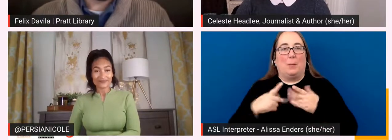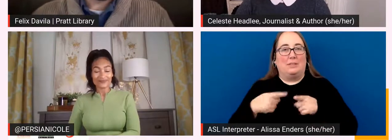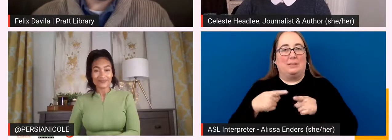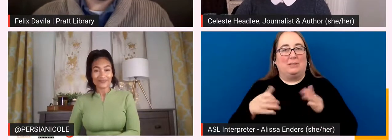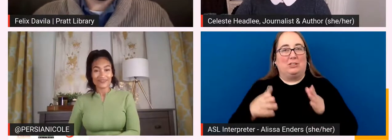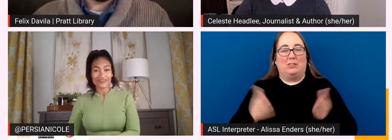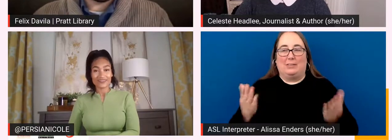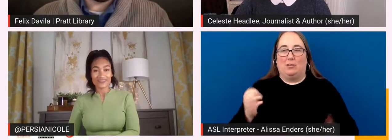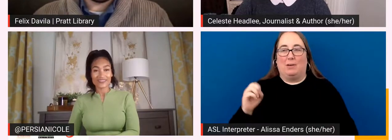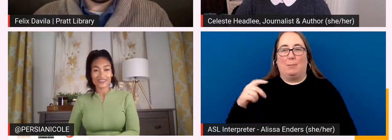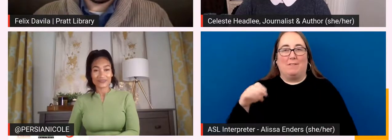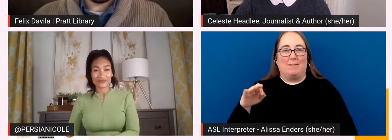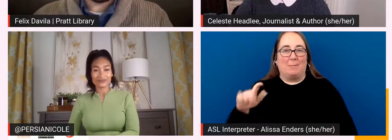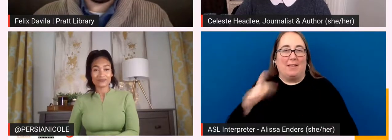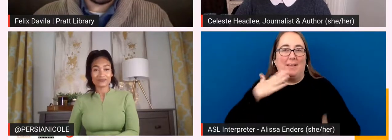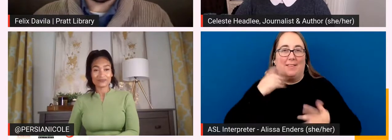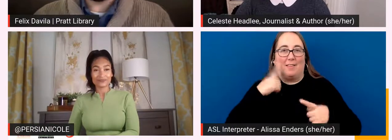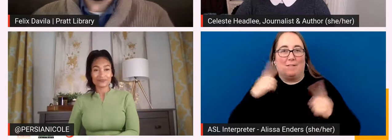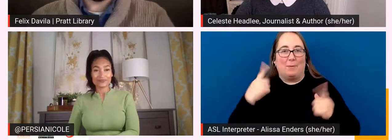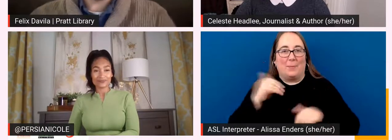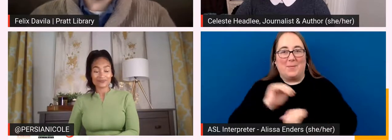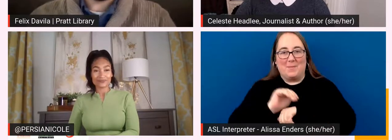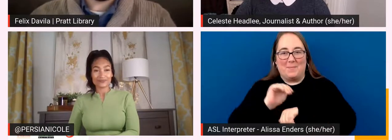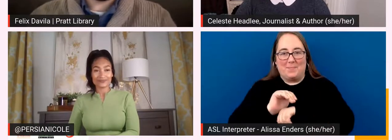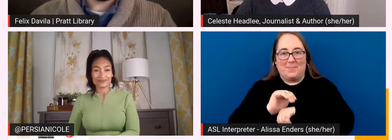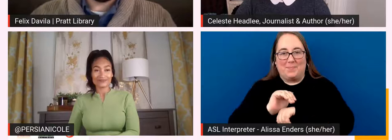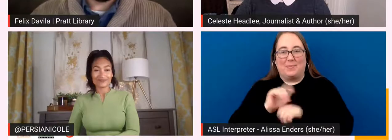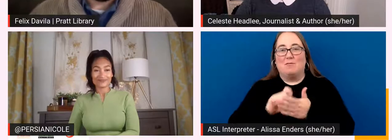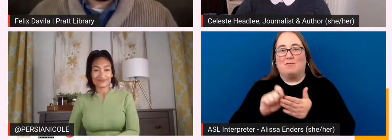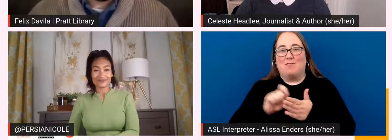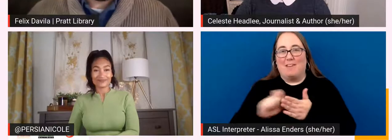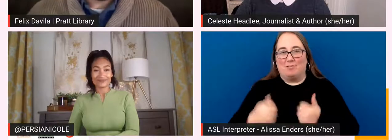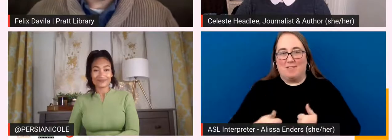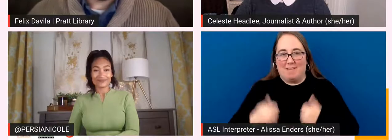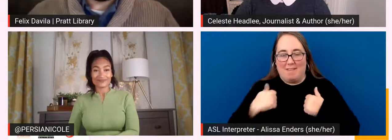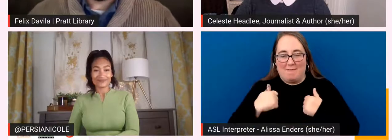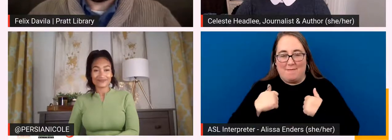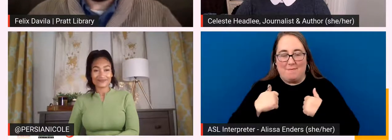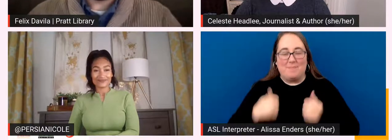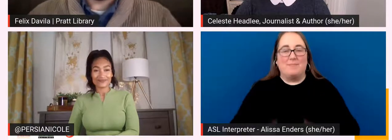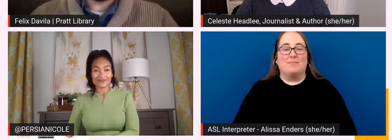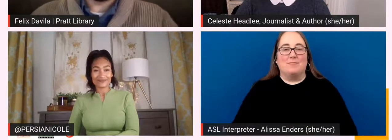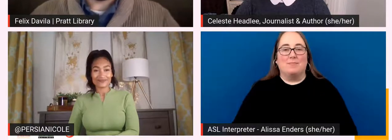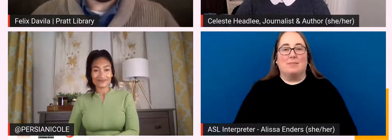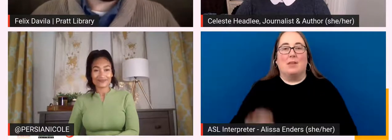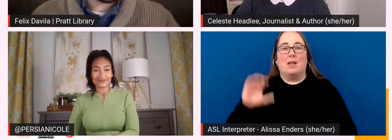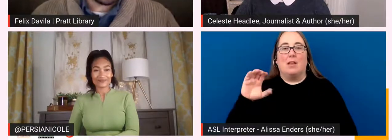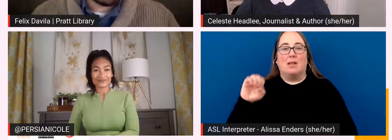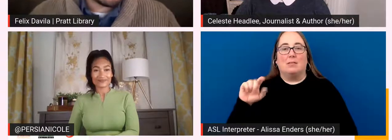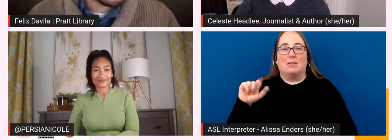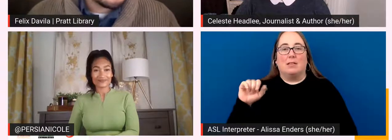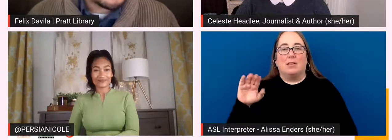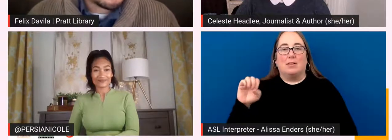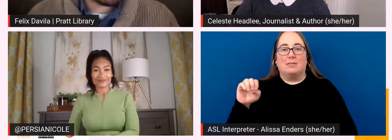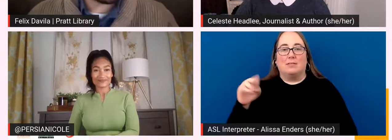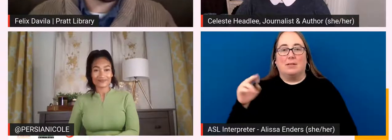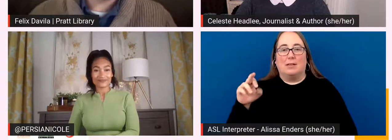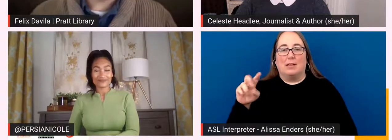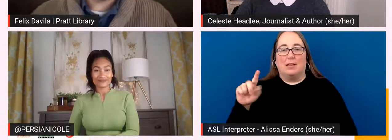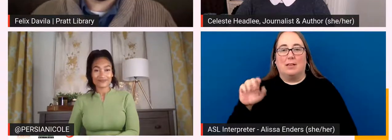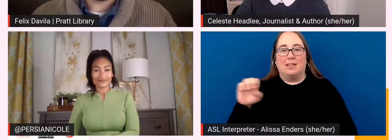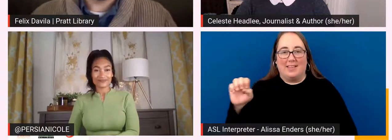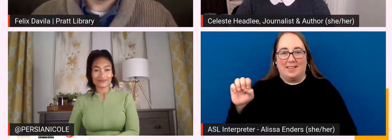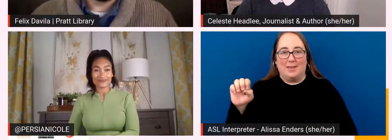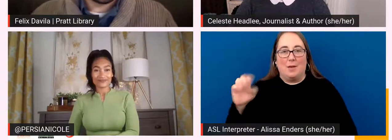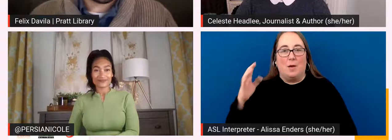Library. Thank you for joining us for this evening's special, Writers Live. Celeste Headlee, speaking of race, why everybody needs to talk about